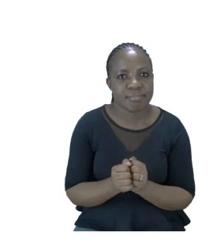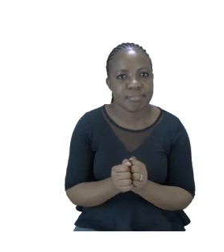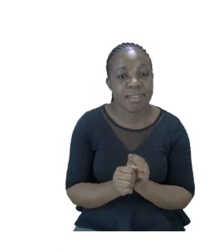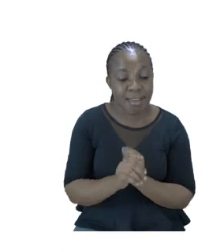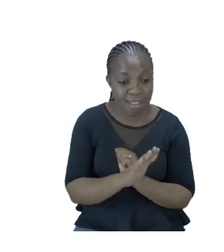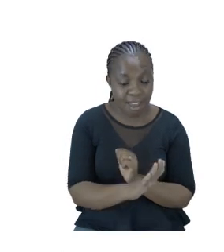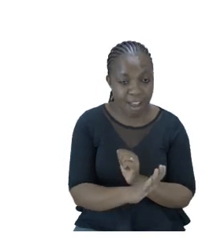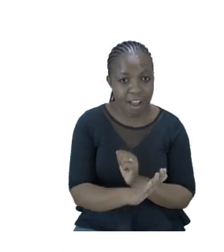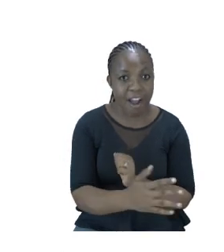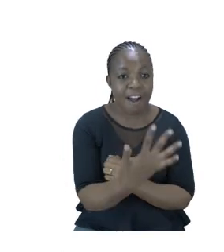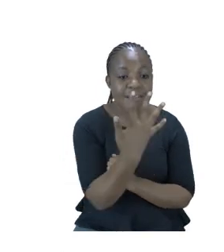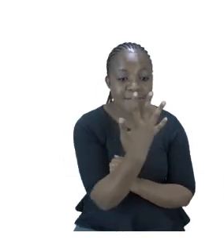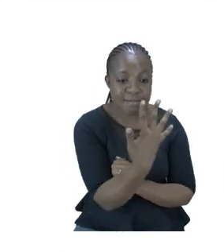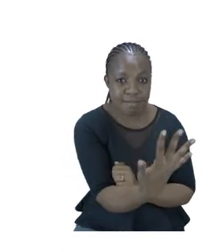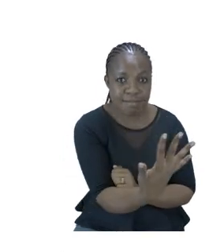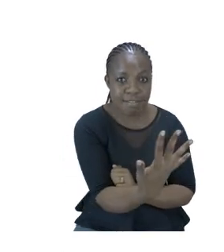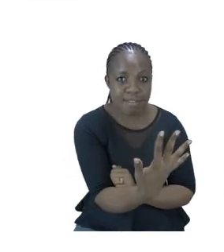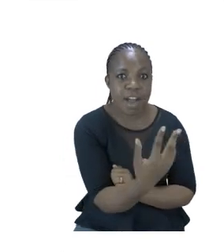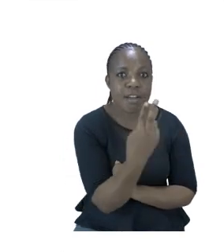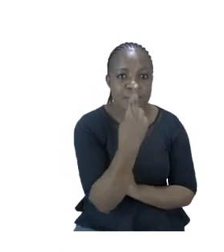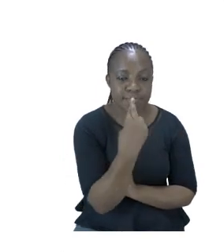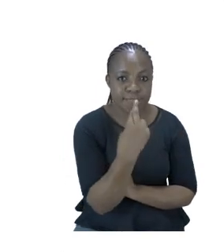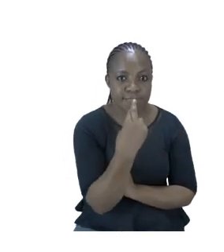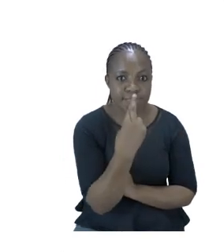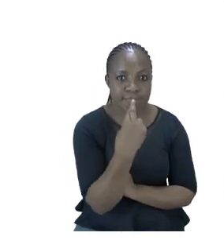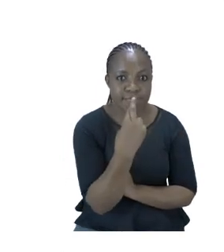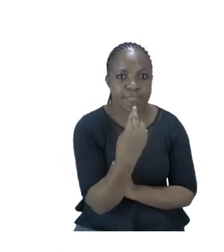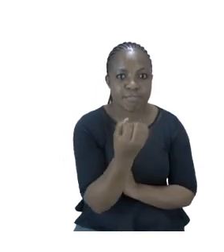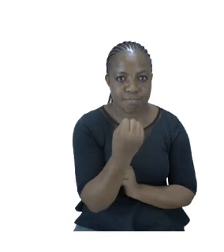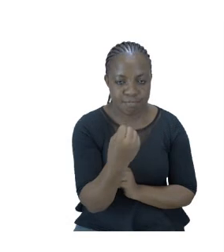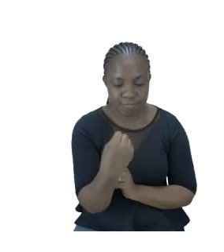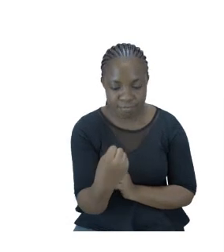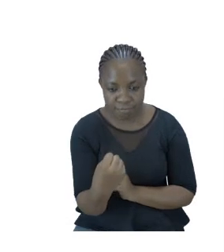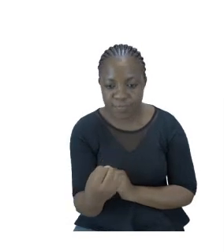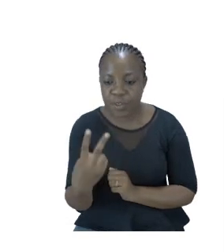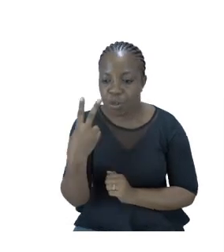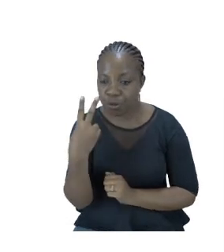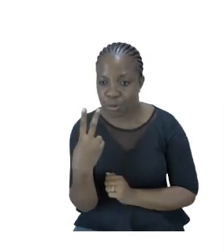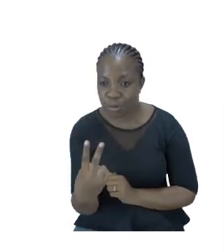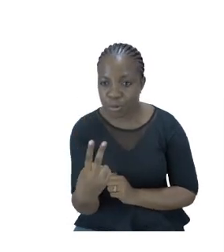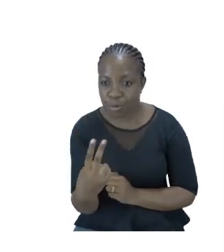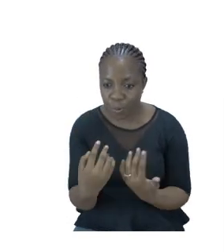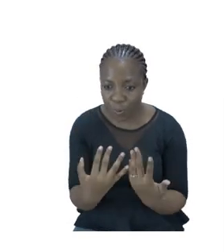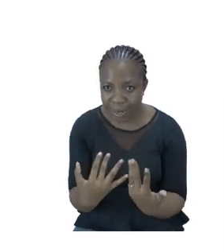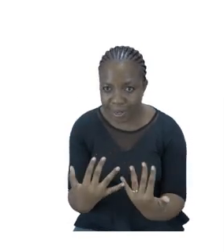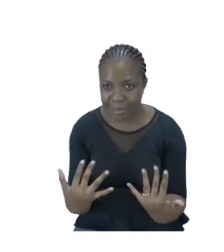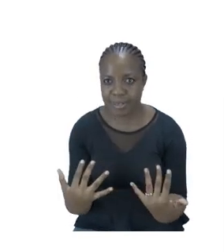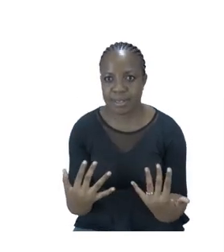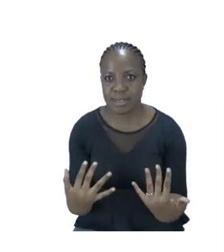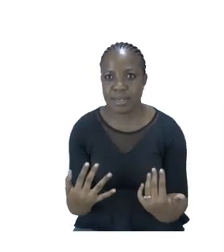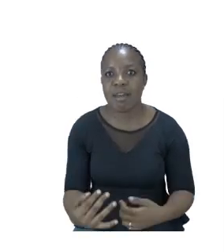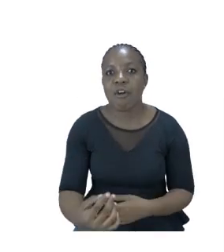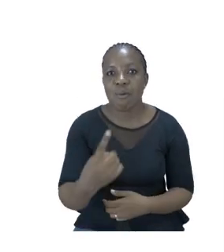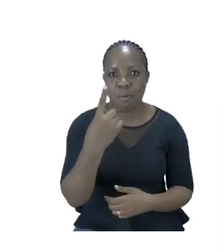there are five red balls, two green balls, and